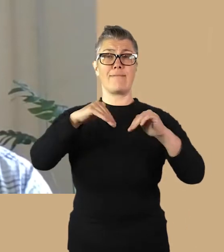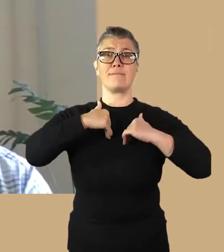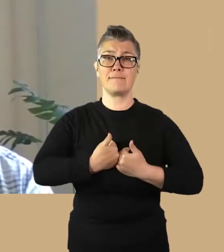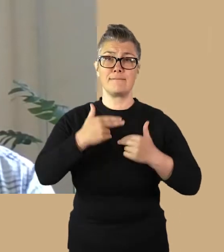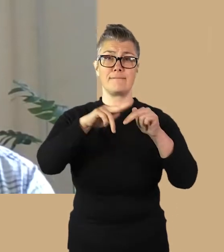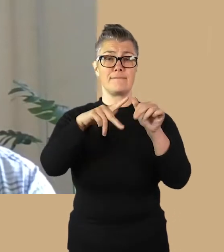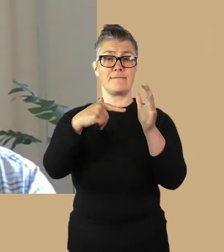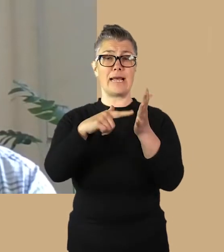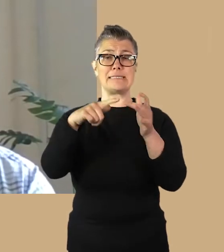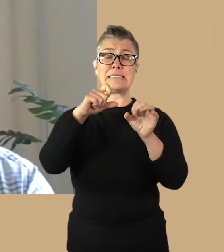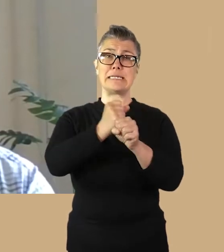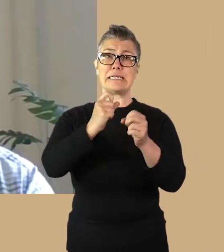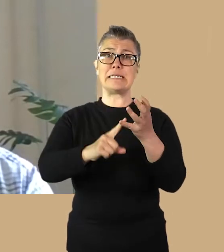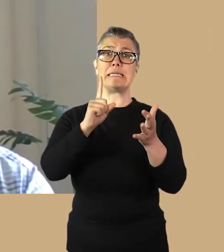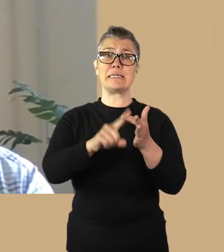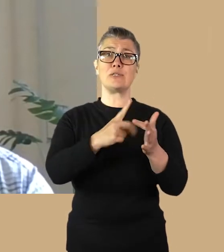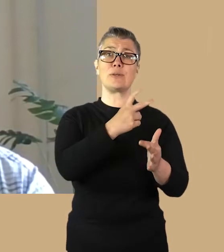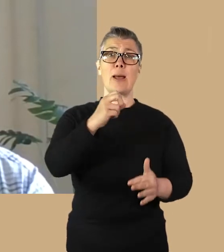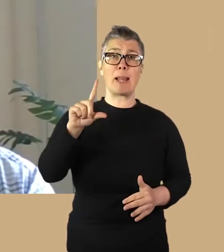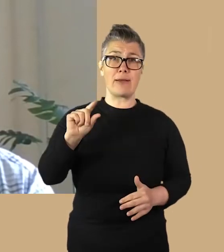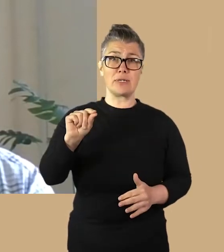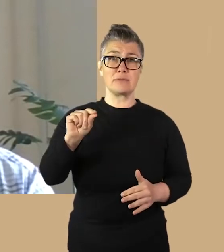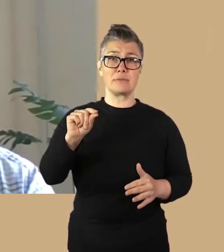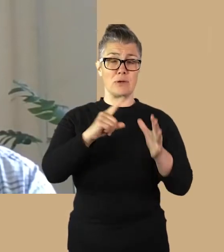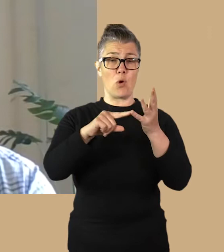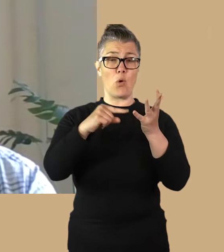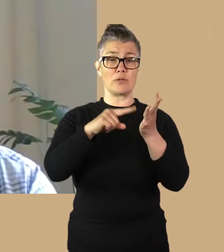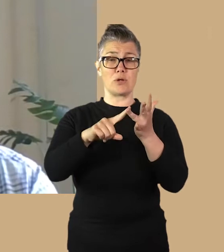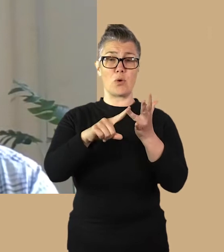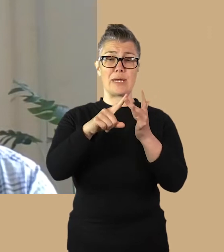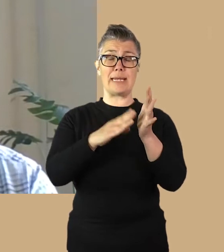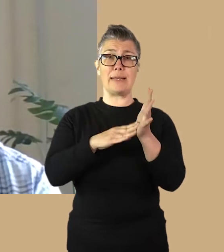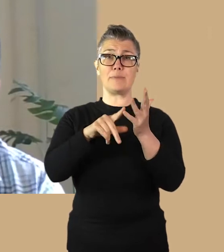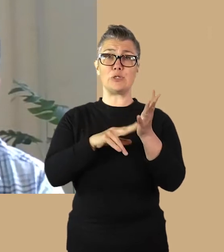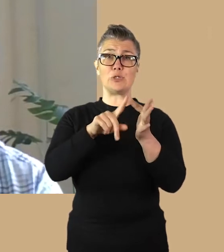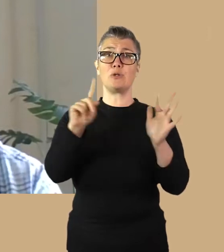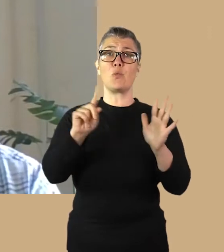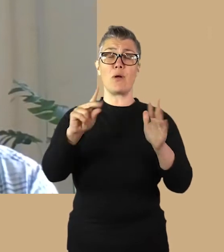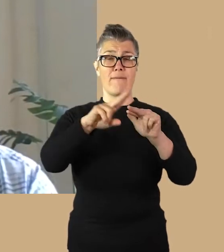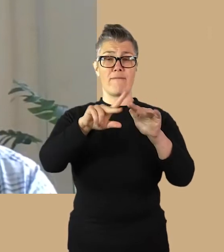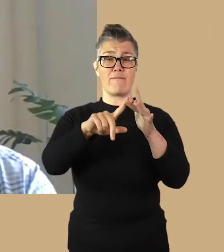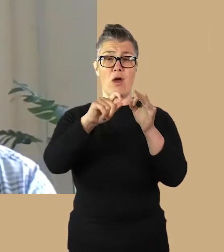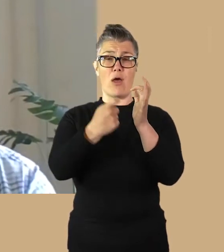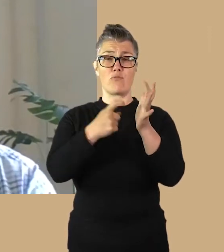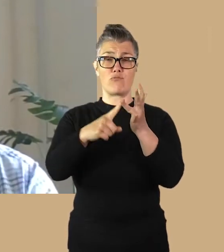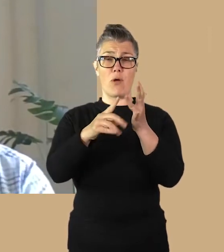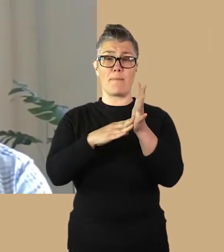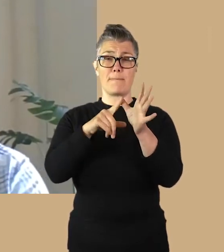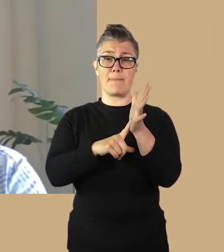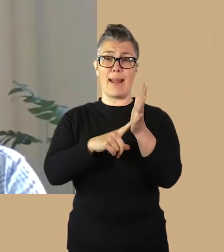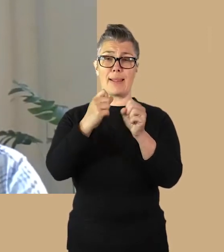diagnosed with a chronic fatigue in 2011, autoimmune disease, fibromyalgia,